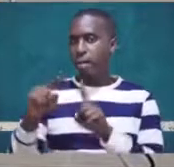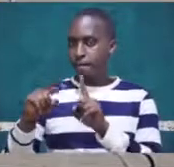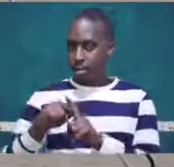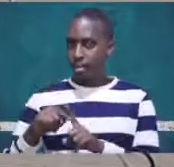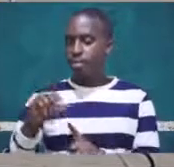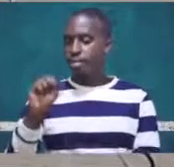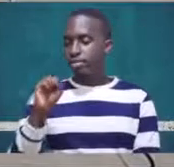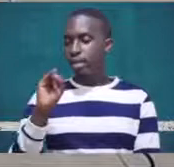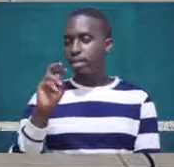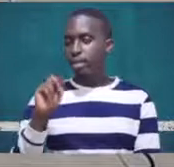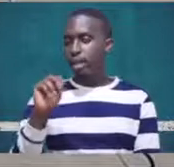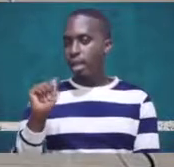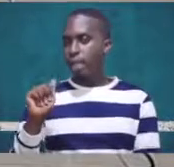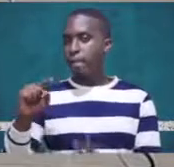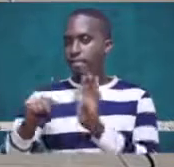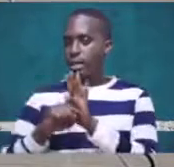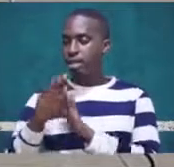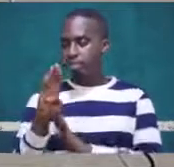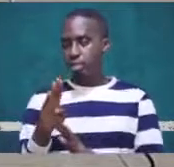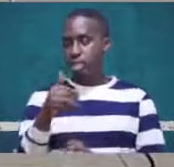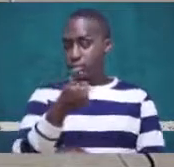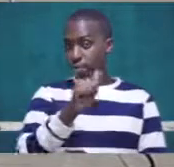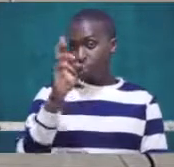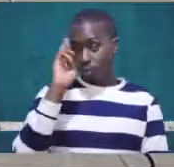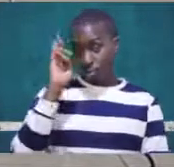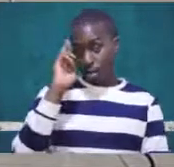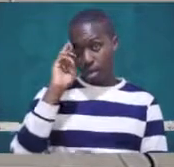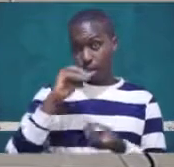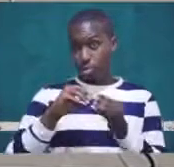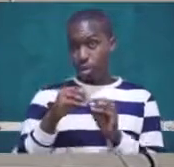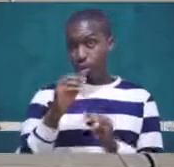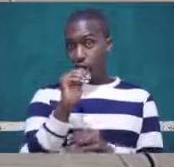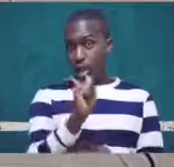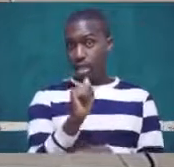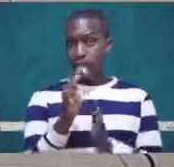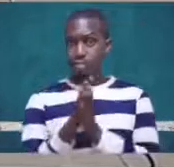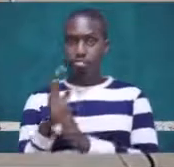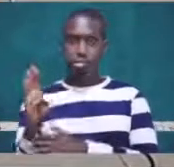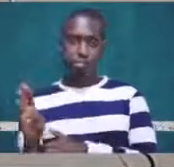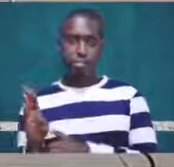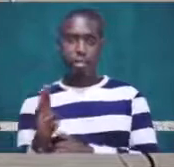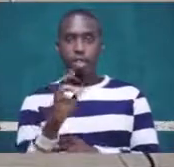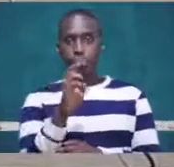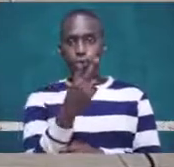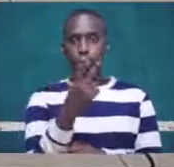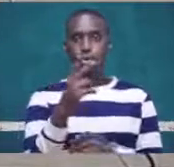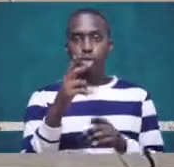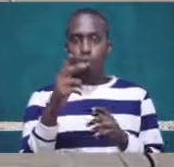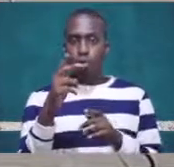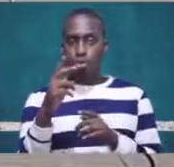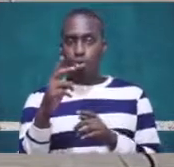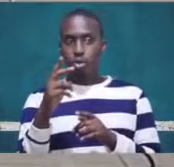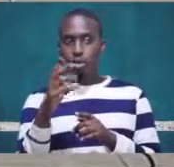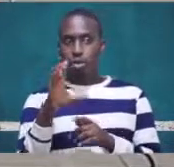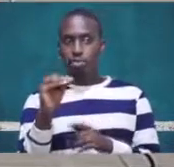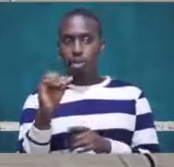of A minus B. It's up to recognize the value of A and B. 2 times cosine A times sine